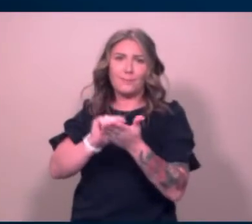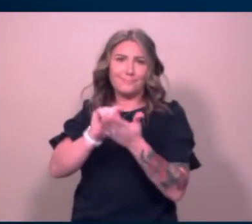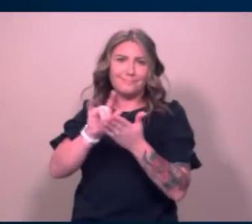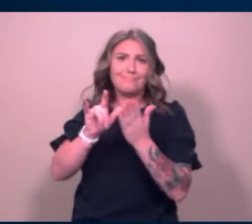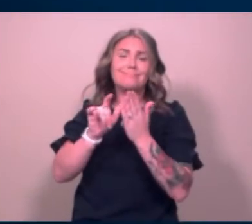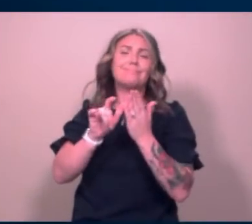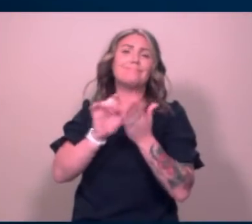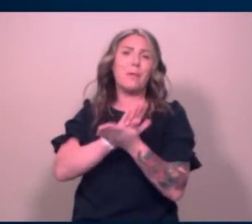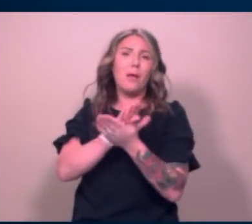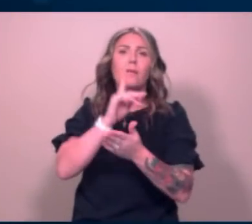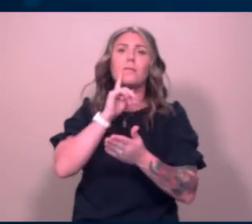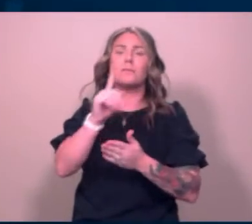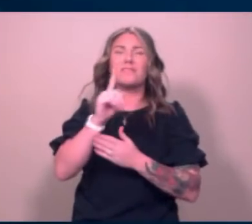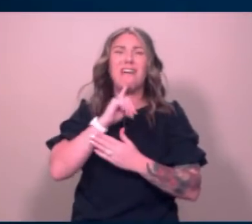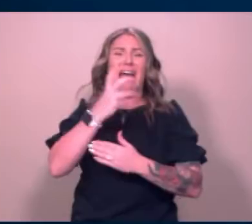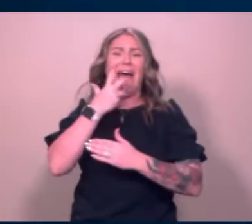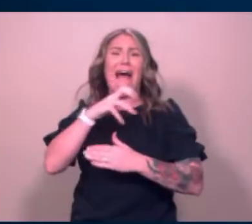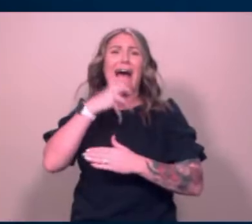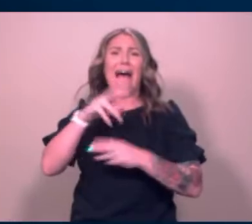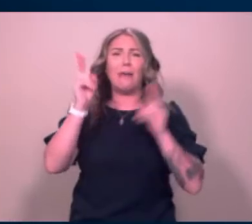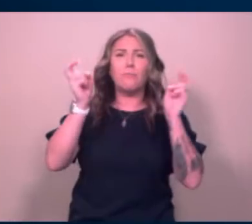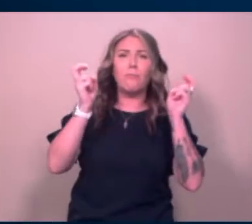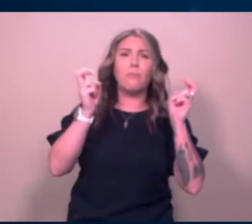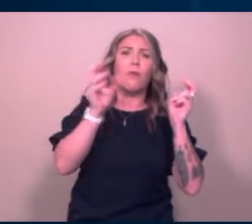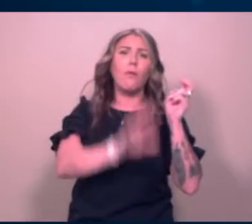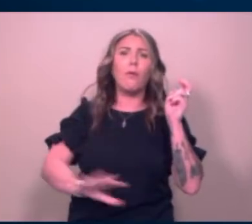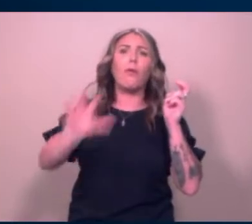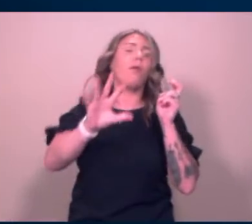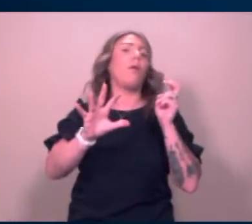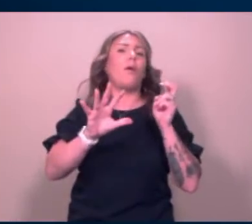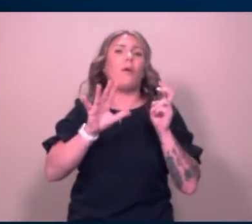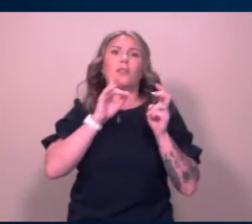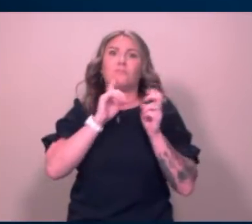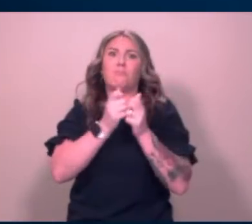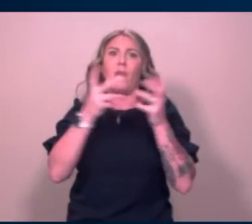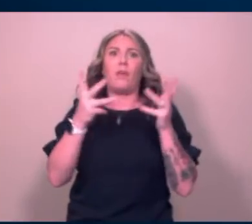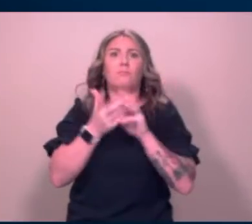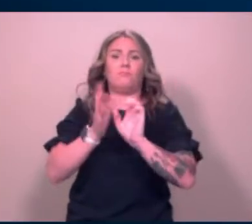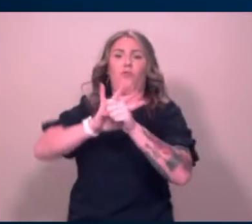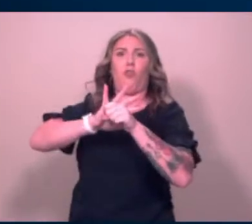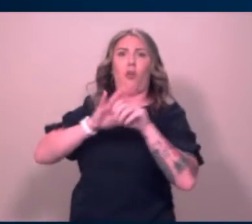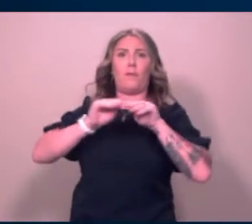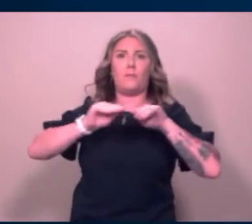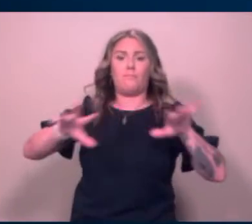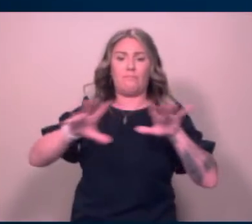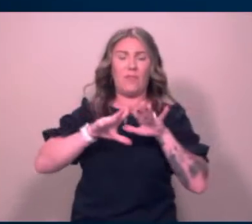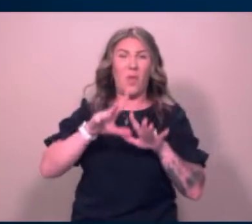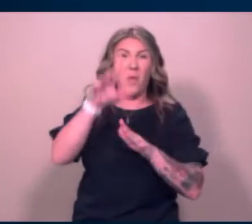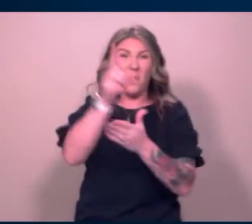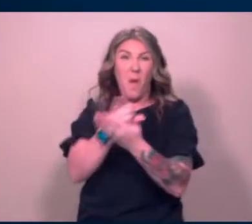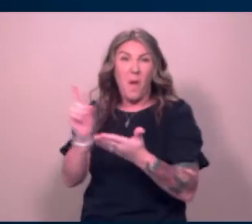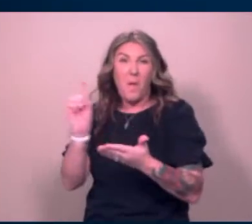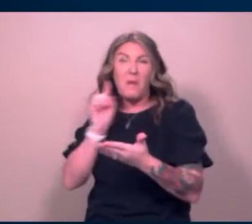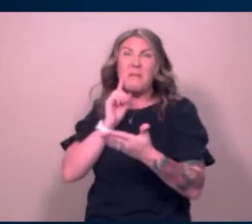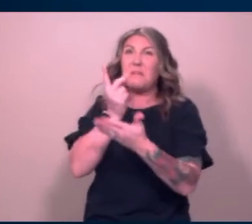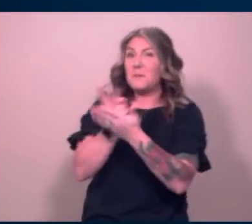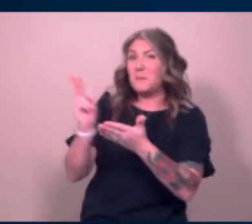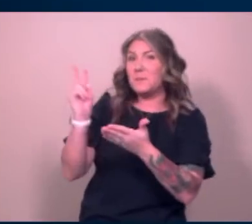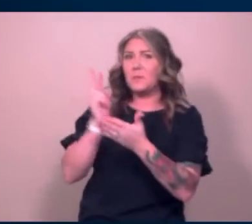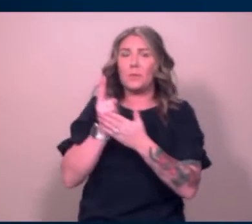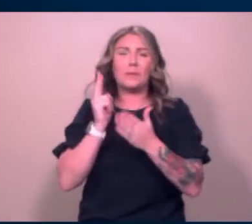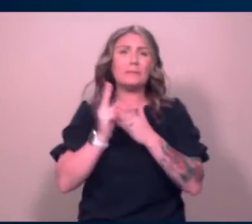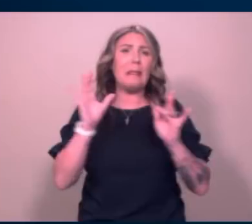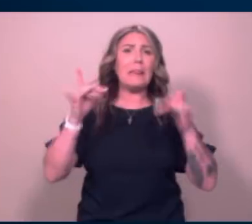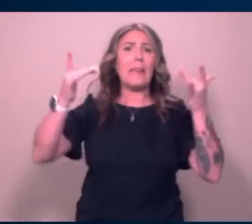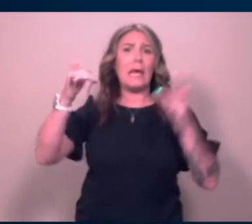is a slide of the hot spots around the country. You know, about a week or two ago, this was a light yellow from a whole bunch of us. But right